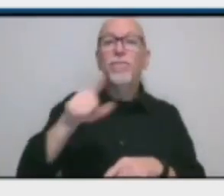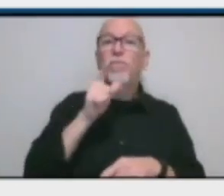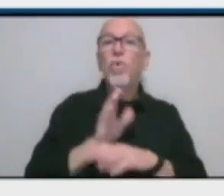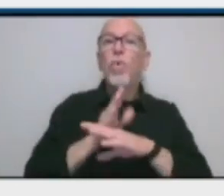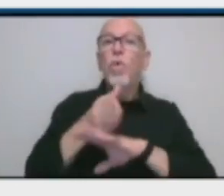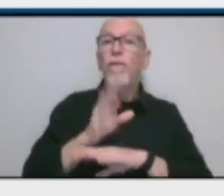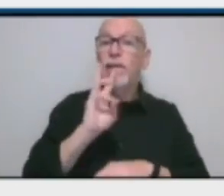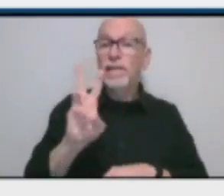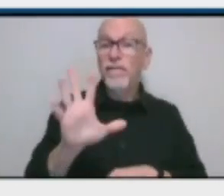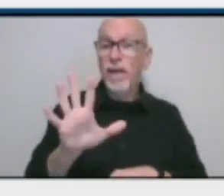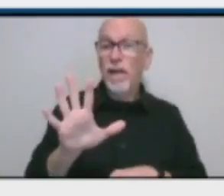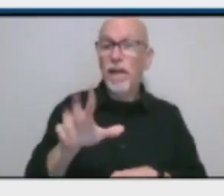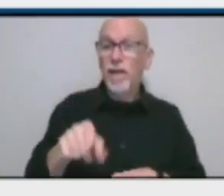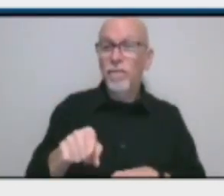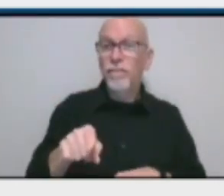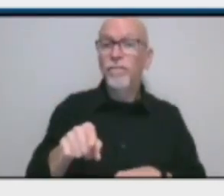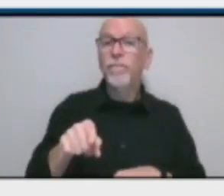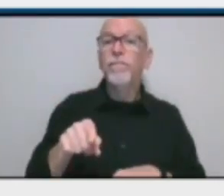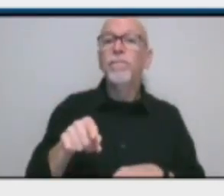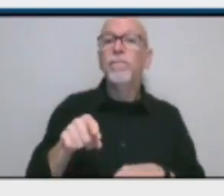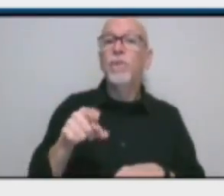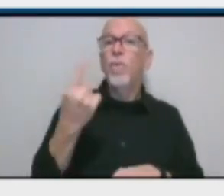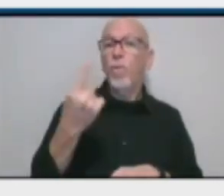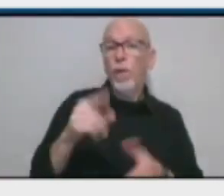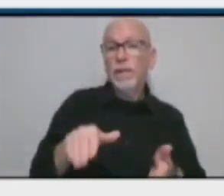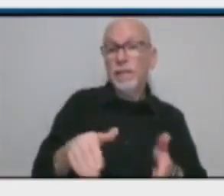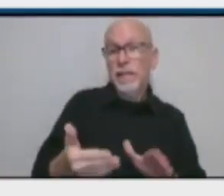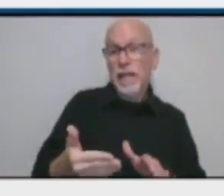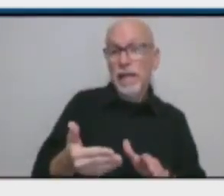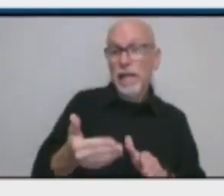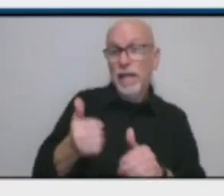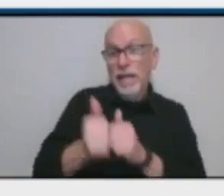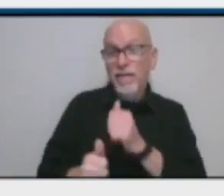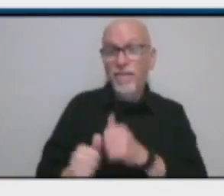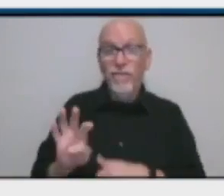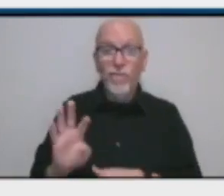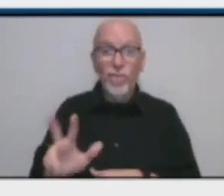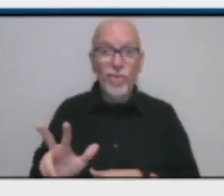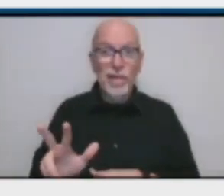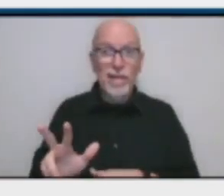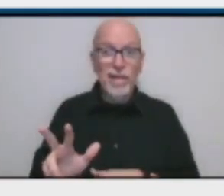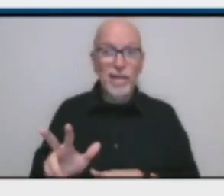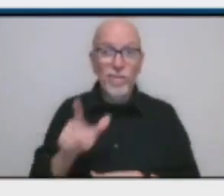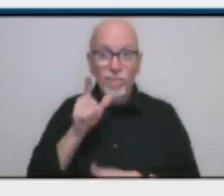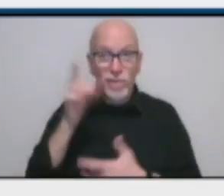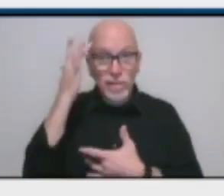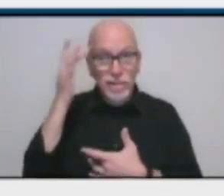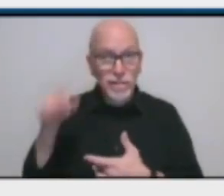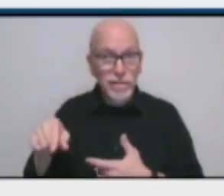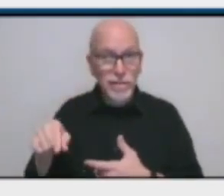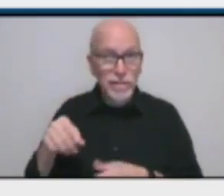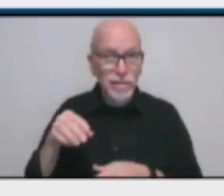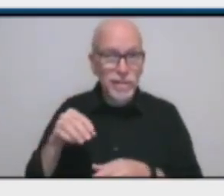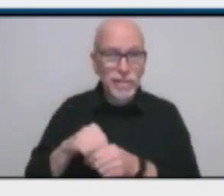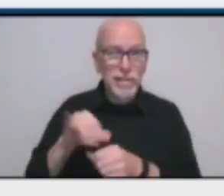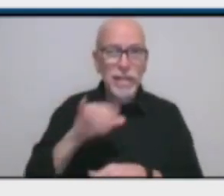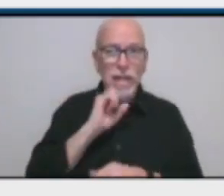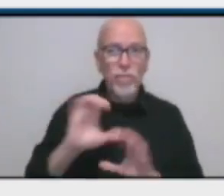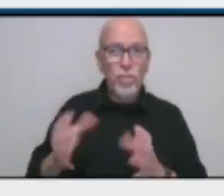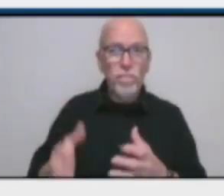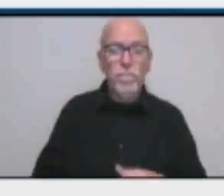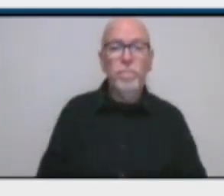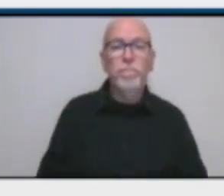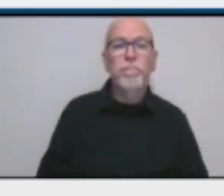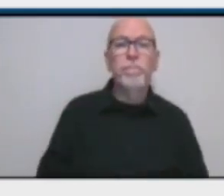65 years, we determine that one death occurs for every 43 infections in this age group. With